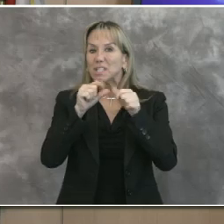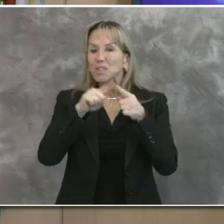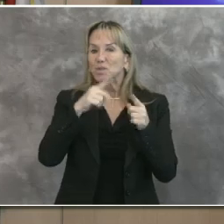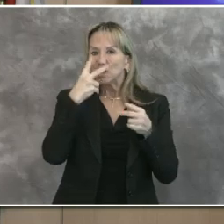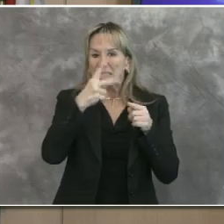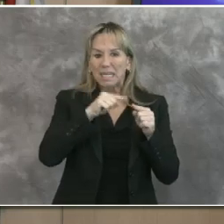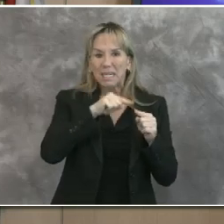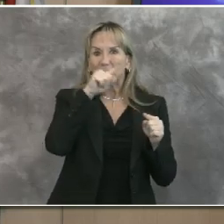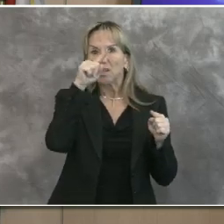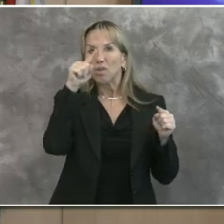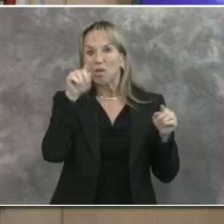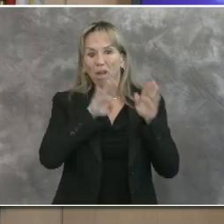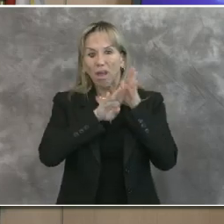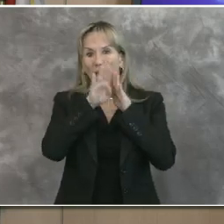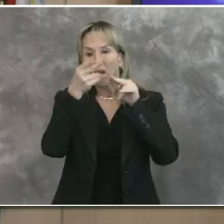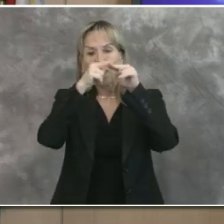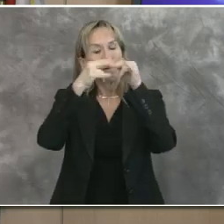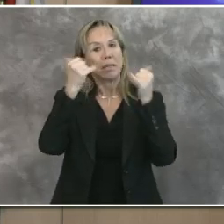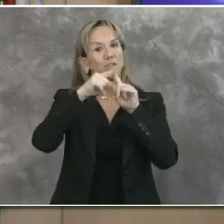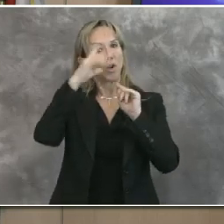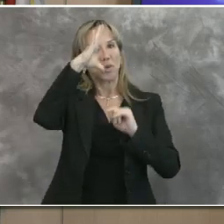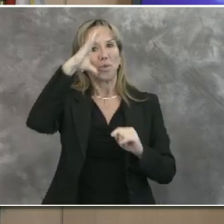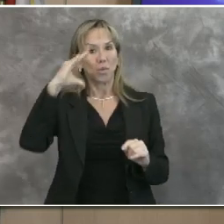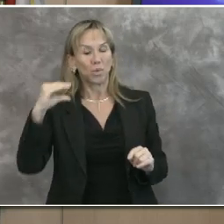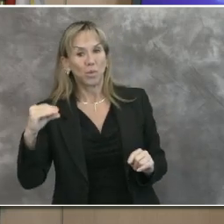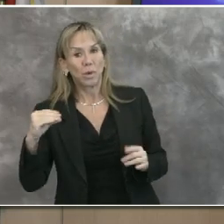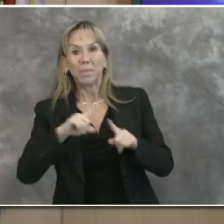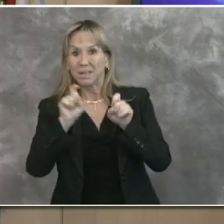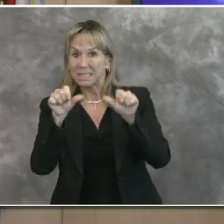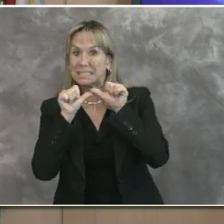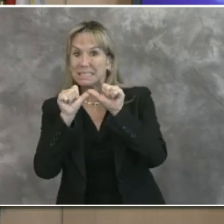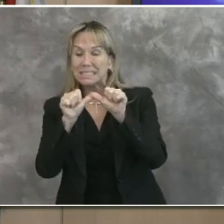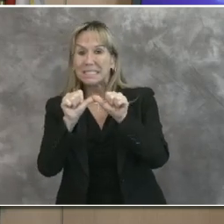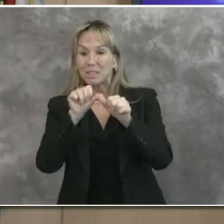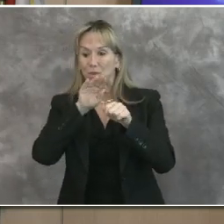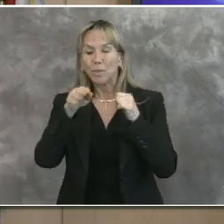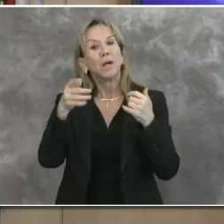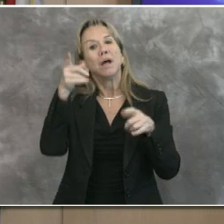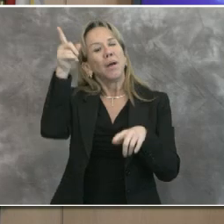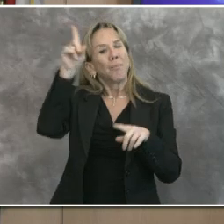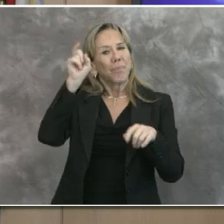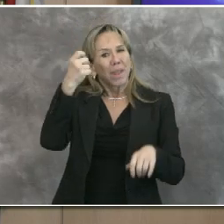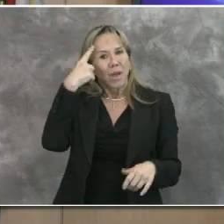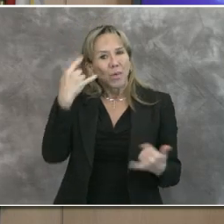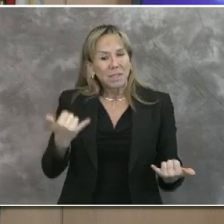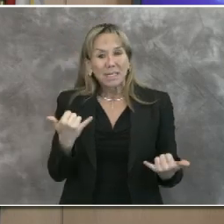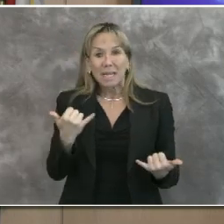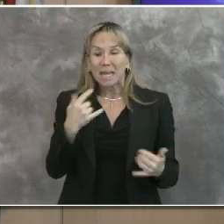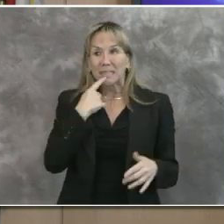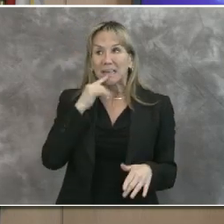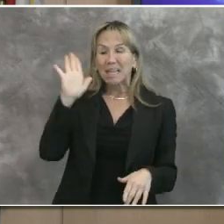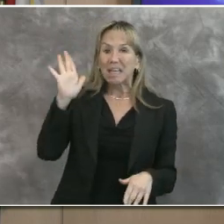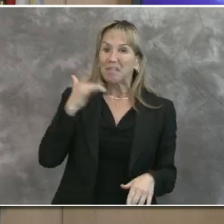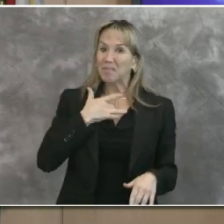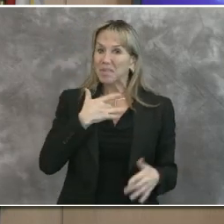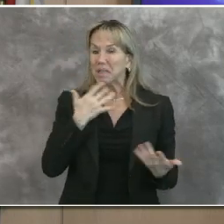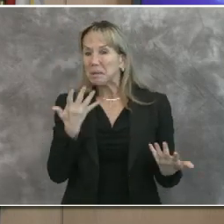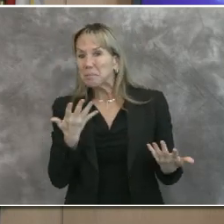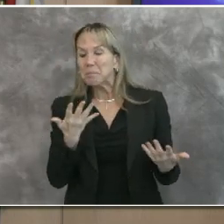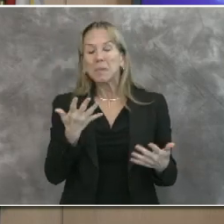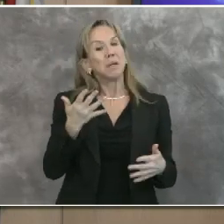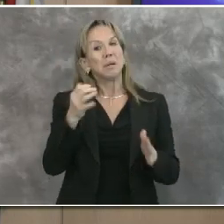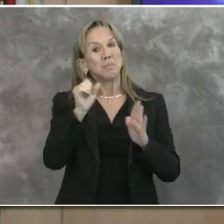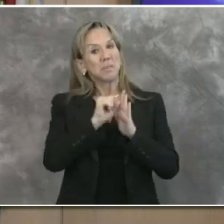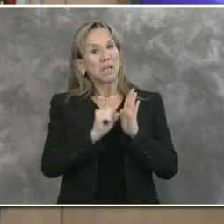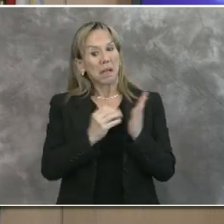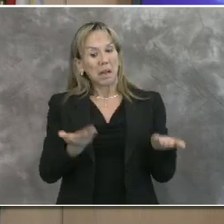to show meaningful progress. The governor stated today in his address that he believes the state of California is weeks, not